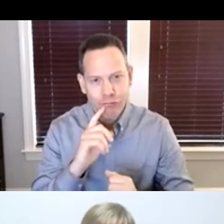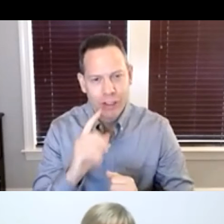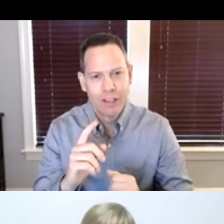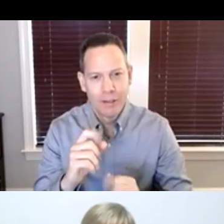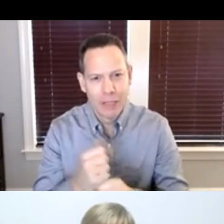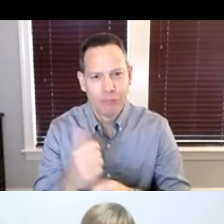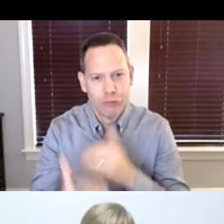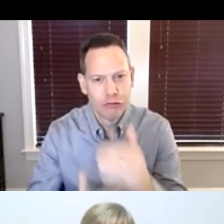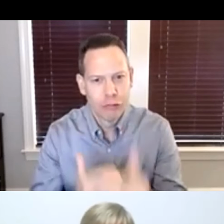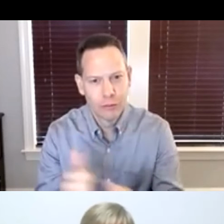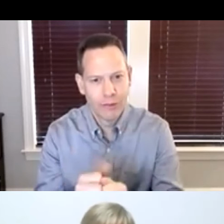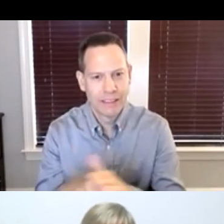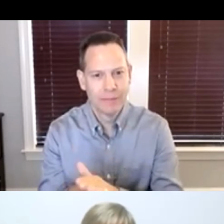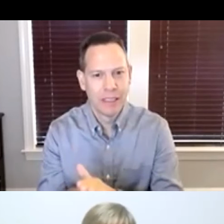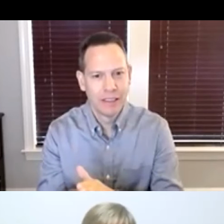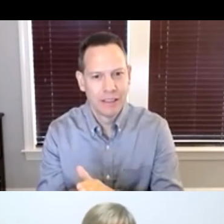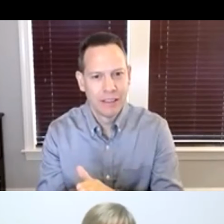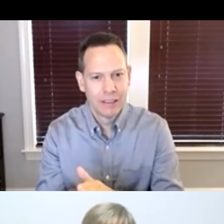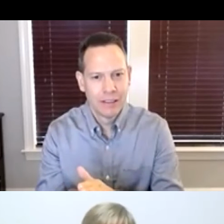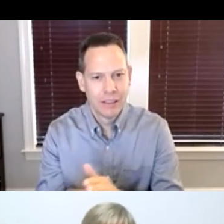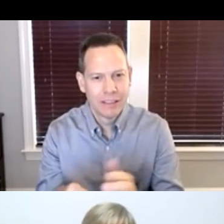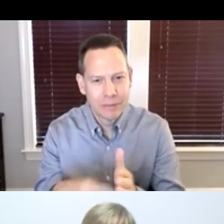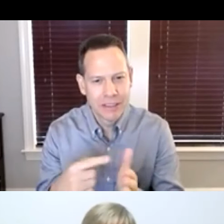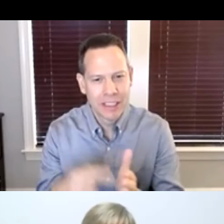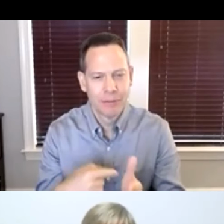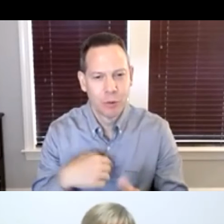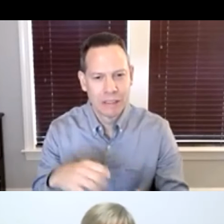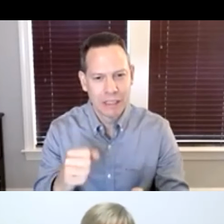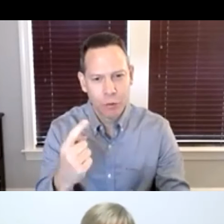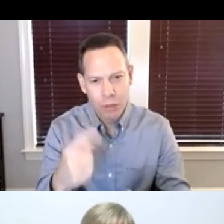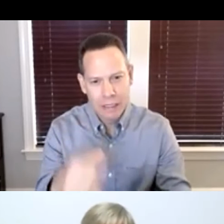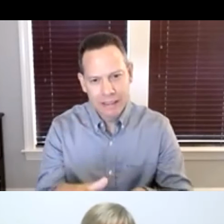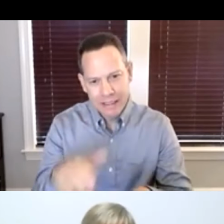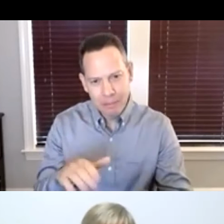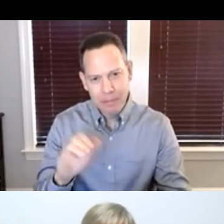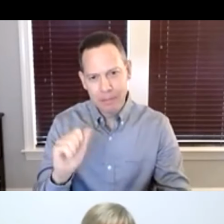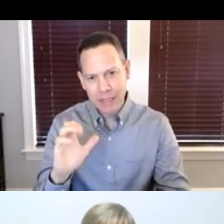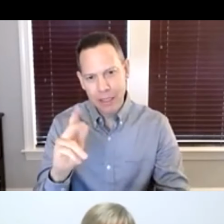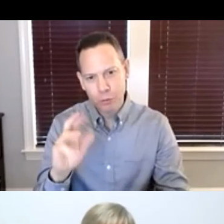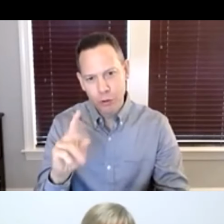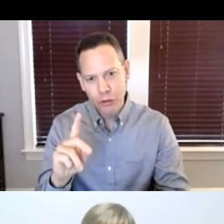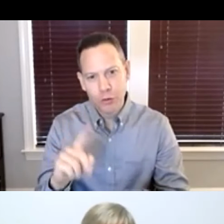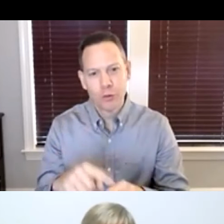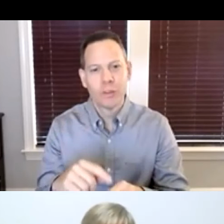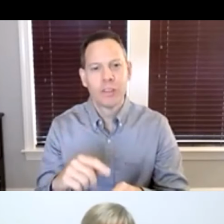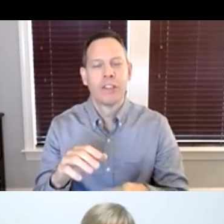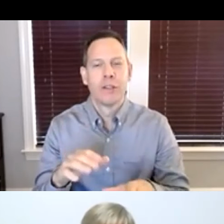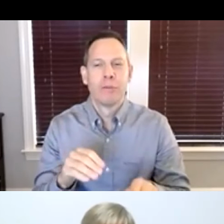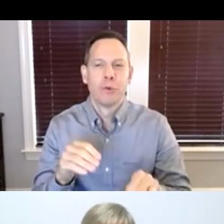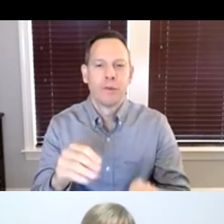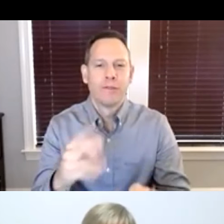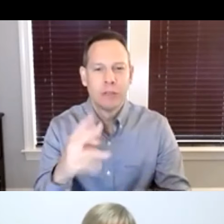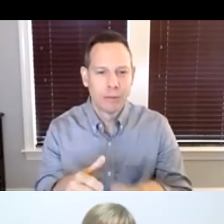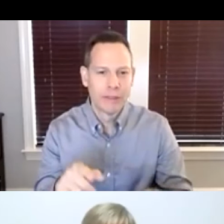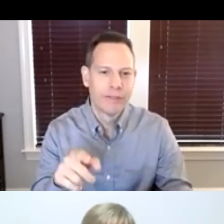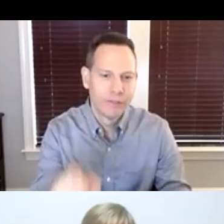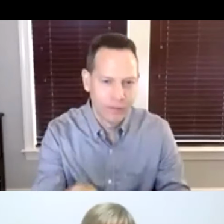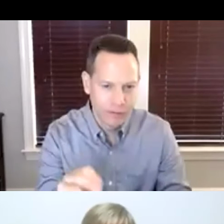country would make progress with accessibility. You know, sometimes we take one step